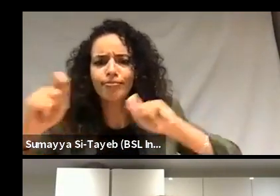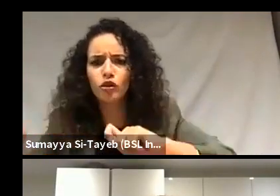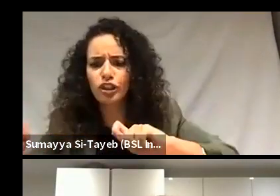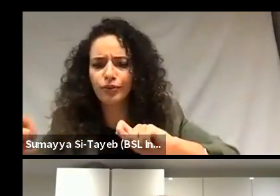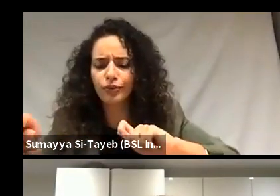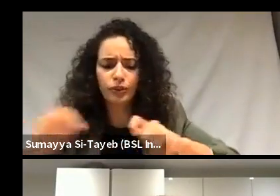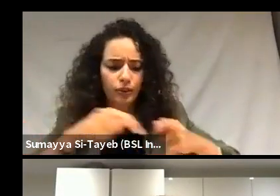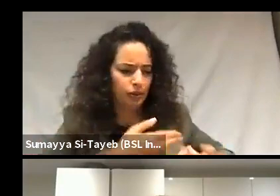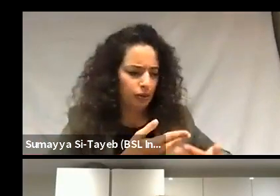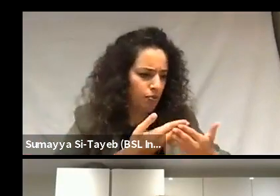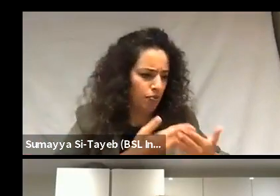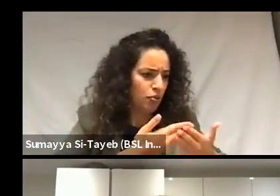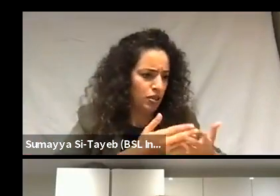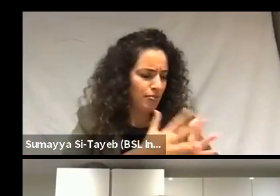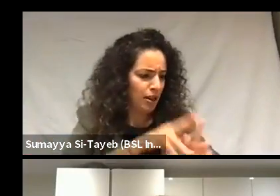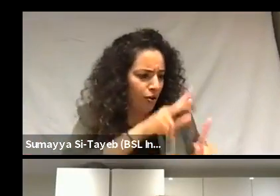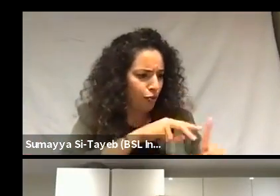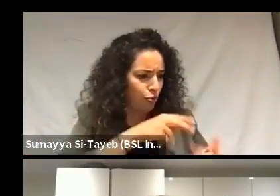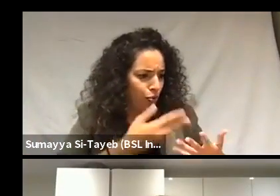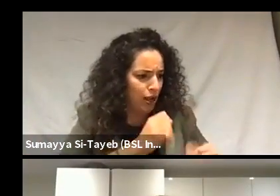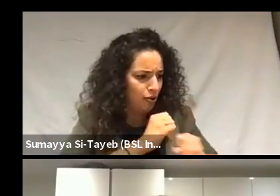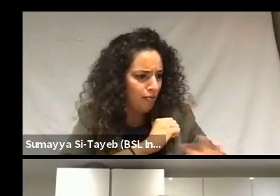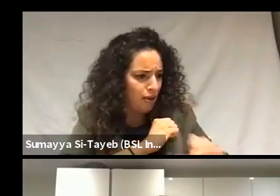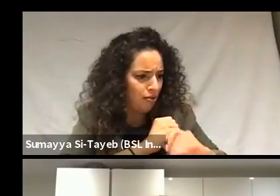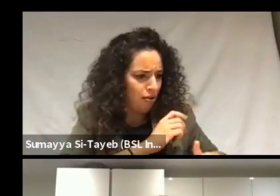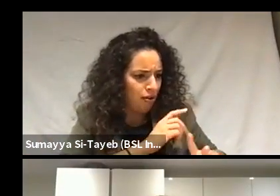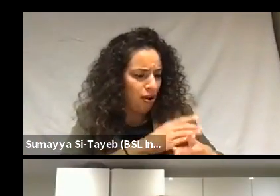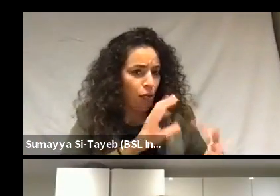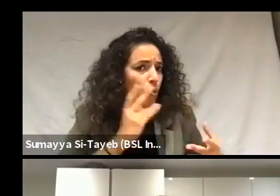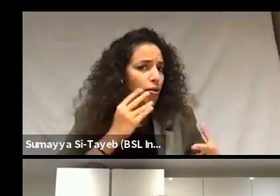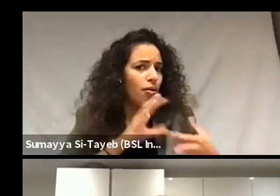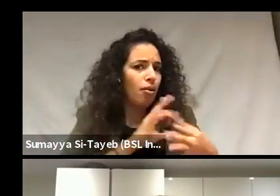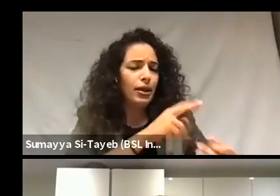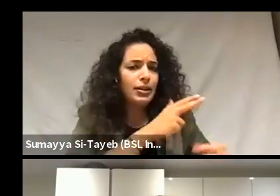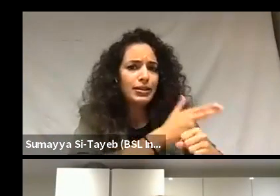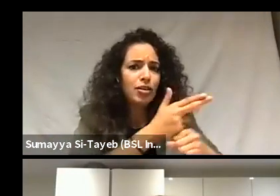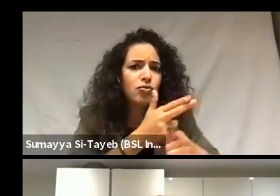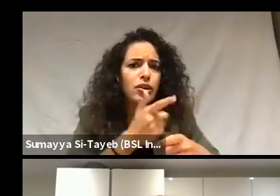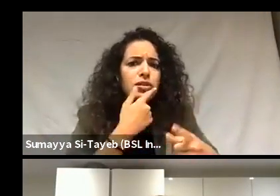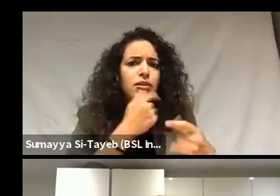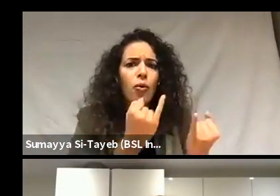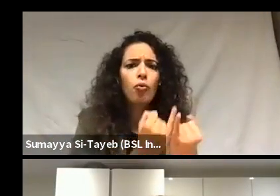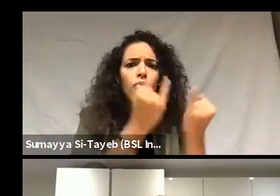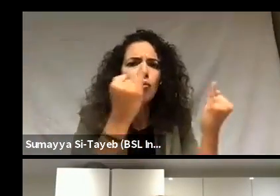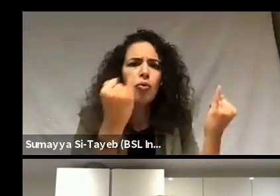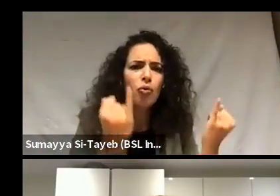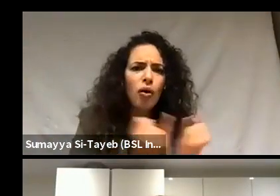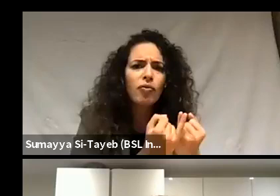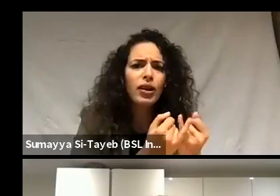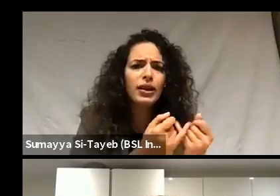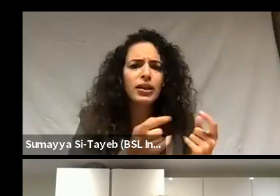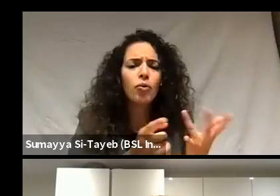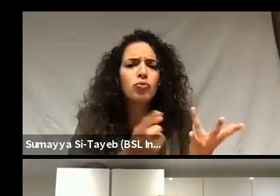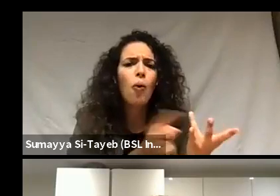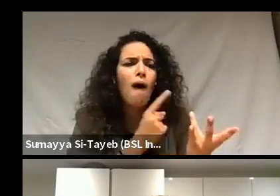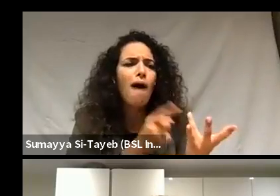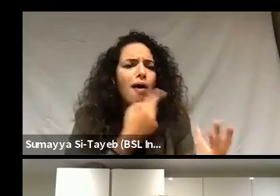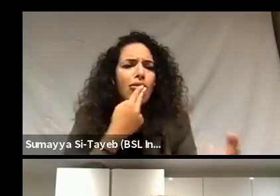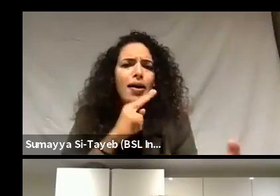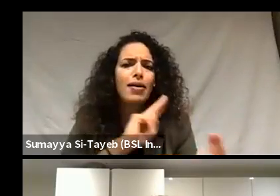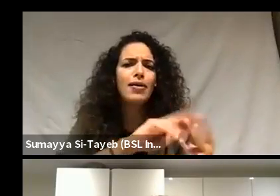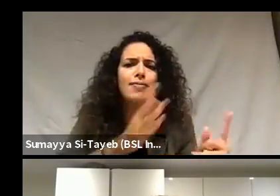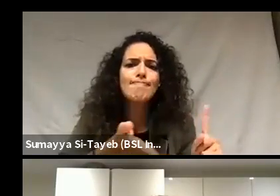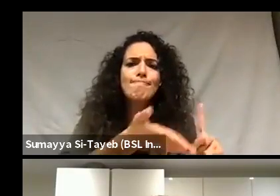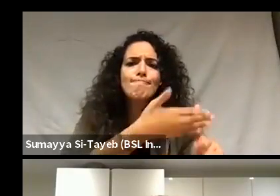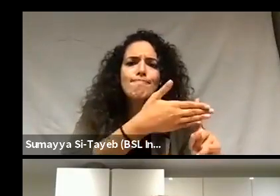are portrayed, especially when it comes to terrorism, conflict paradigms, and the othering of Muslims. We hope that that